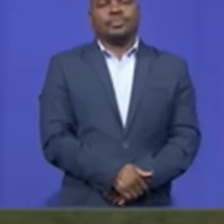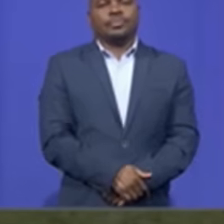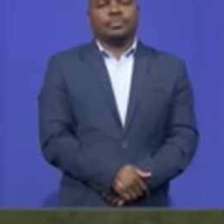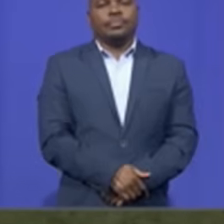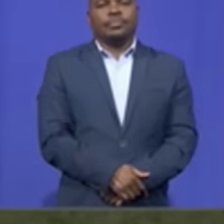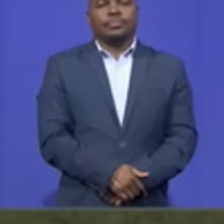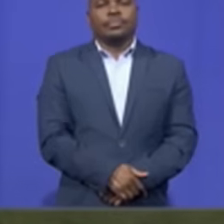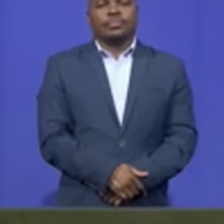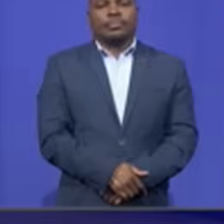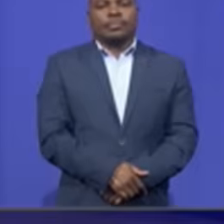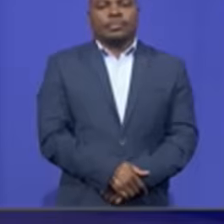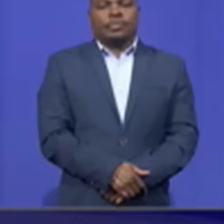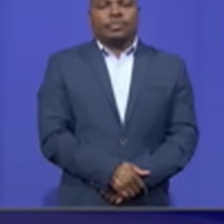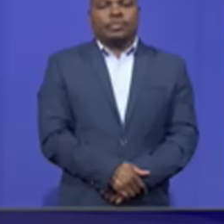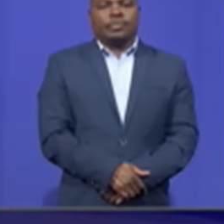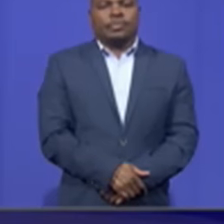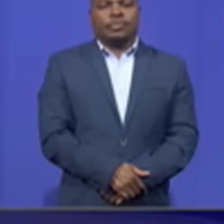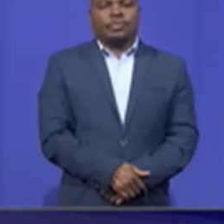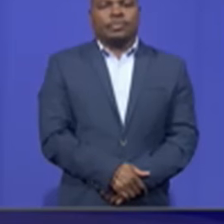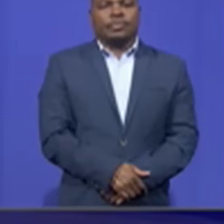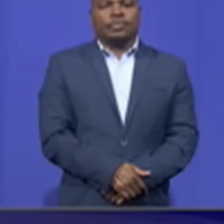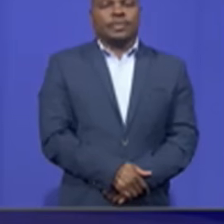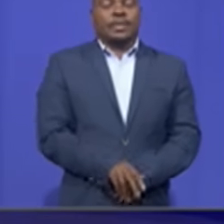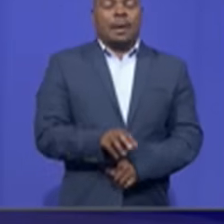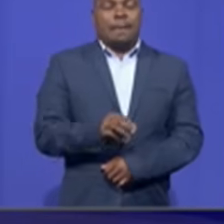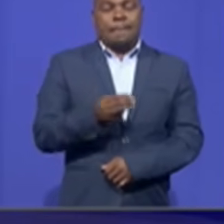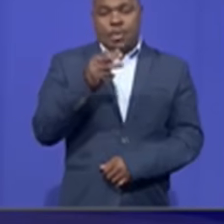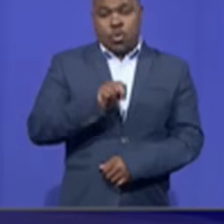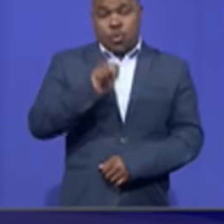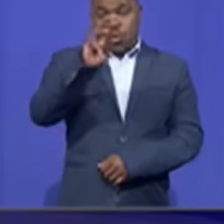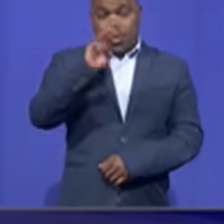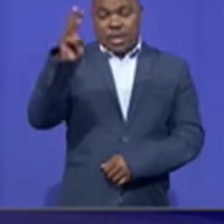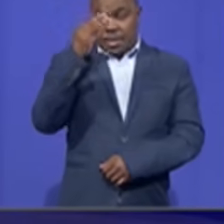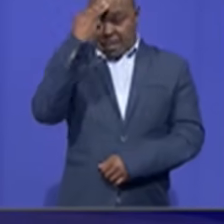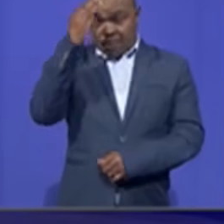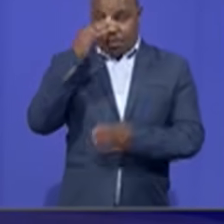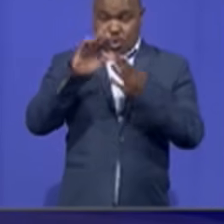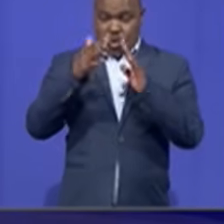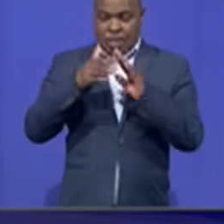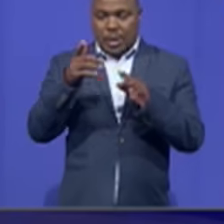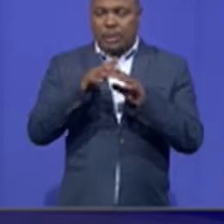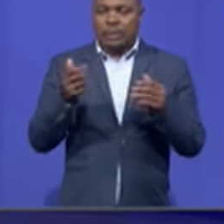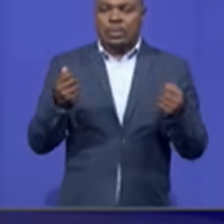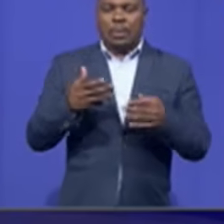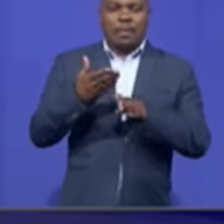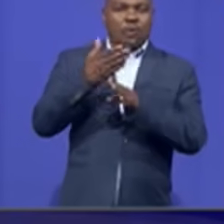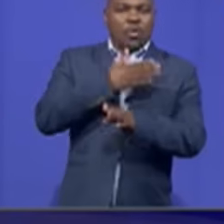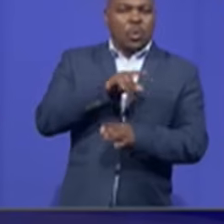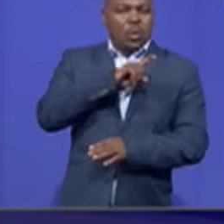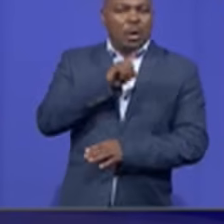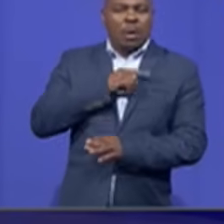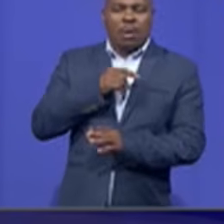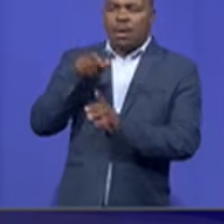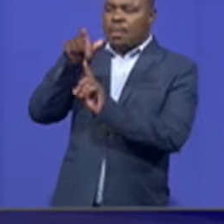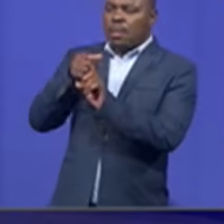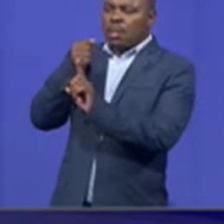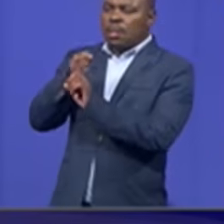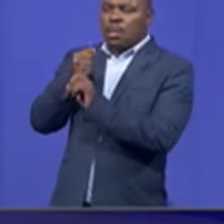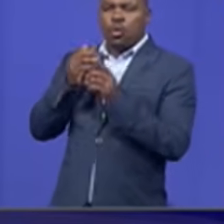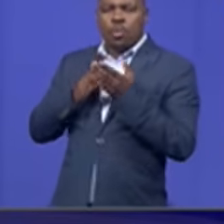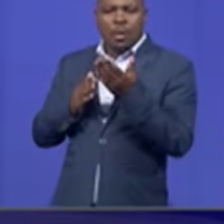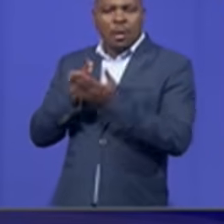News, Huhudi. Baagi ba Mahikeng kwa Northwest ba santse ba itharabologelwa go latela polao ya mokgaratlhi wa